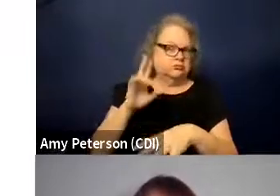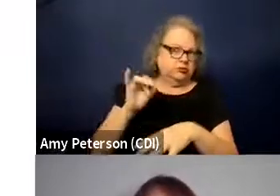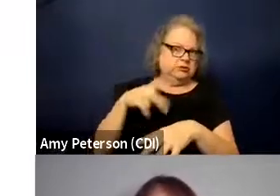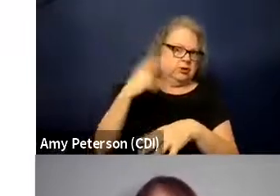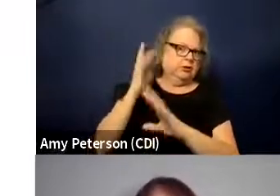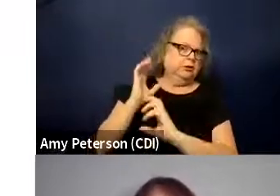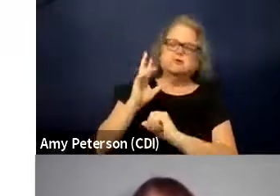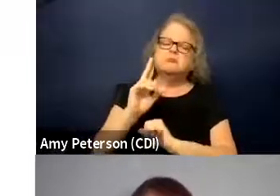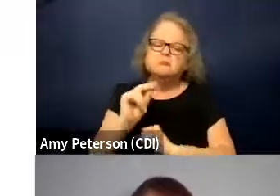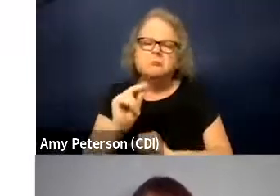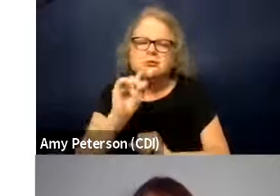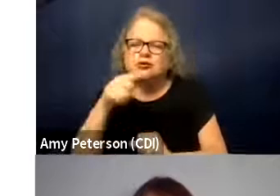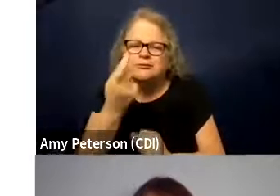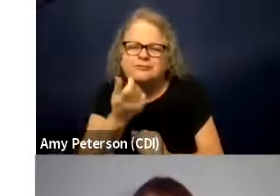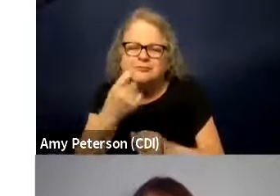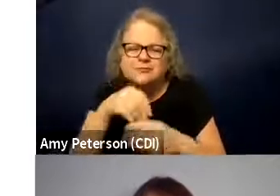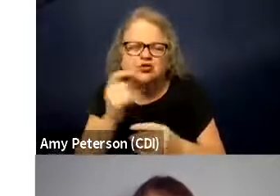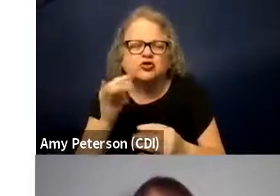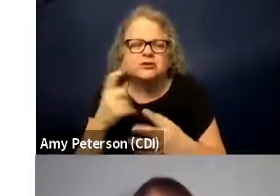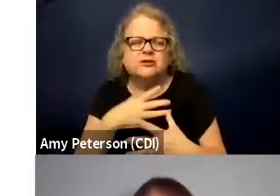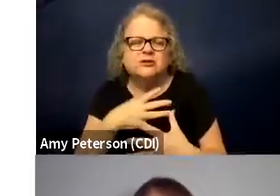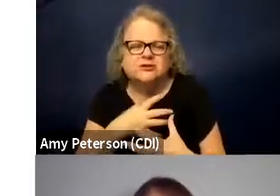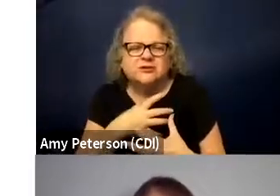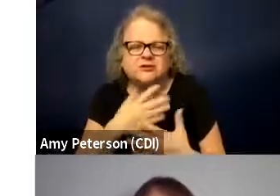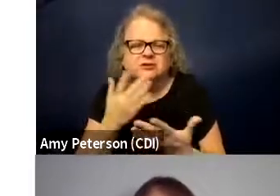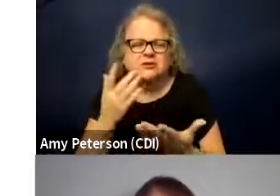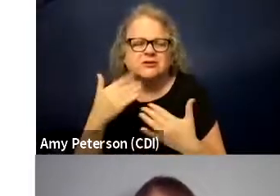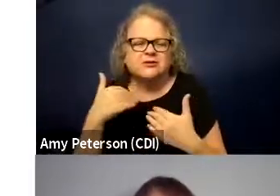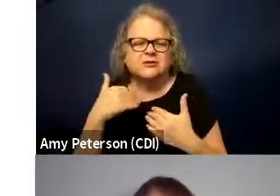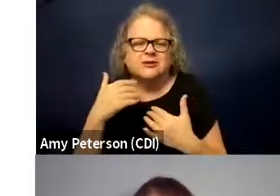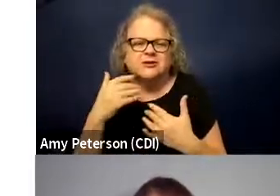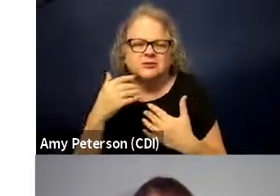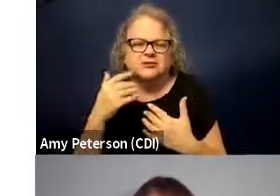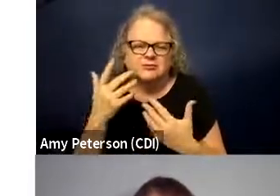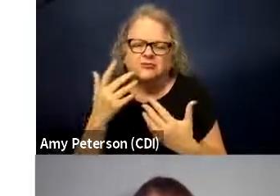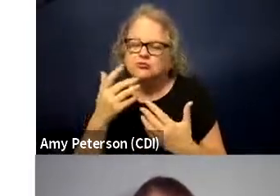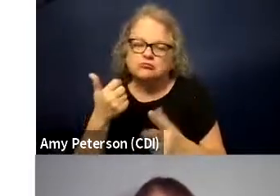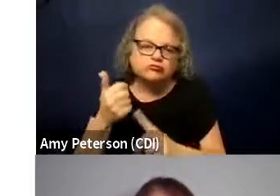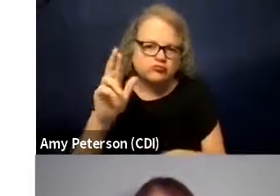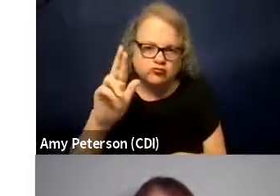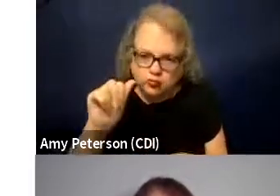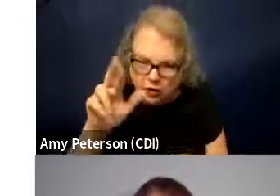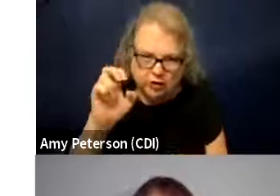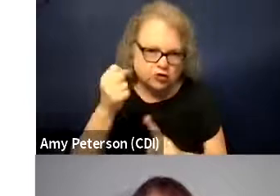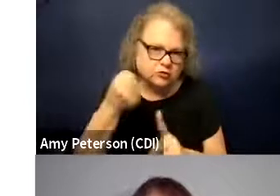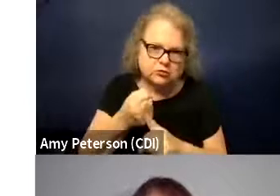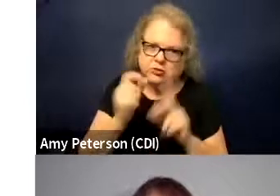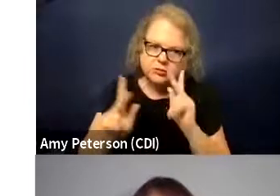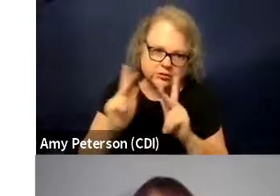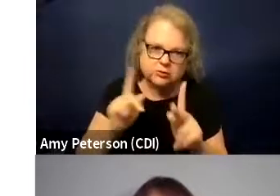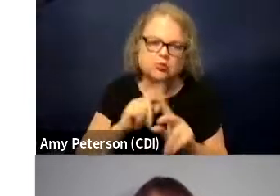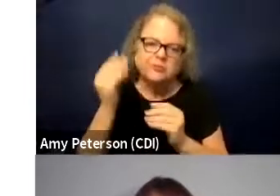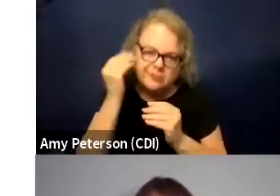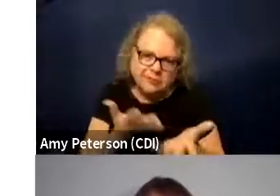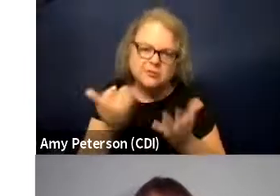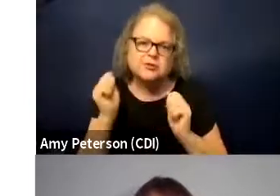inflammation. This is a rare condition. It is about 16 cases per 1 million